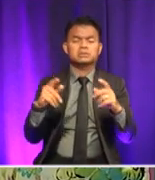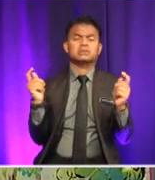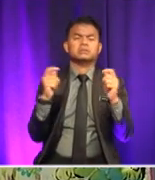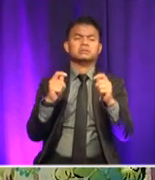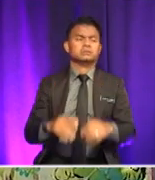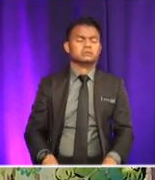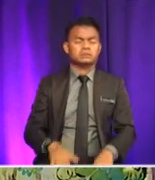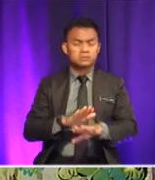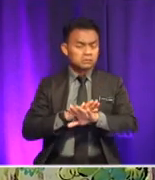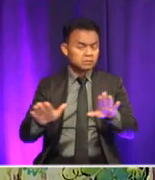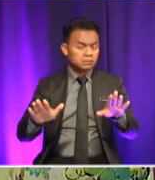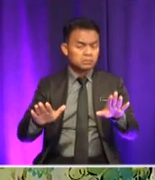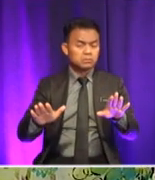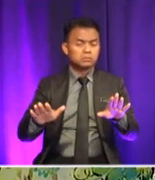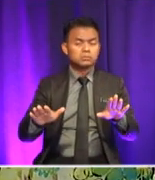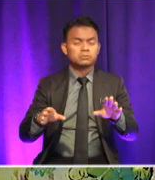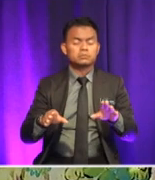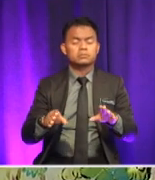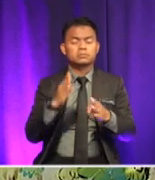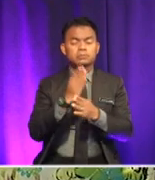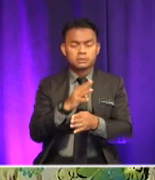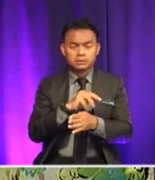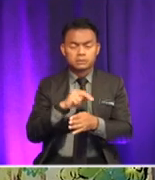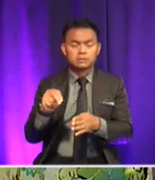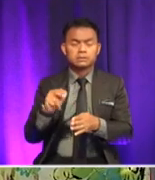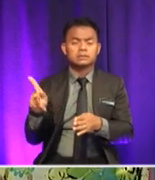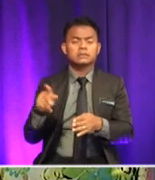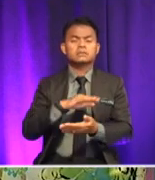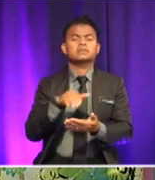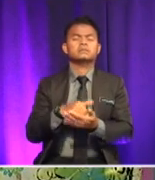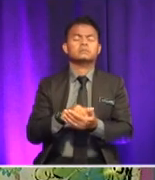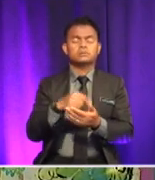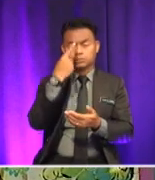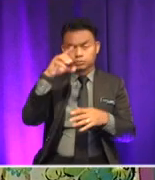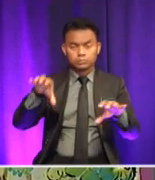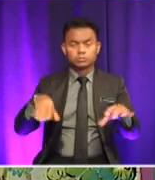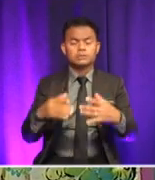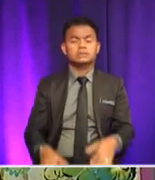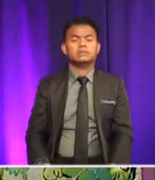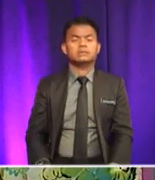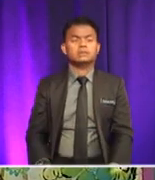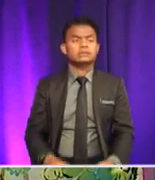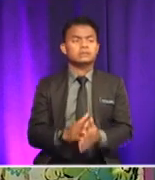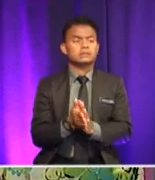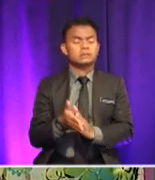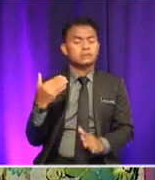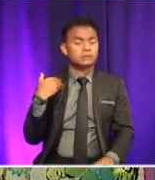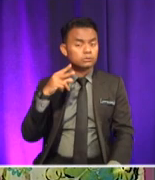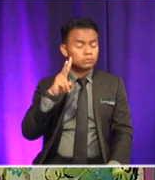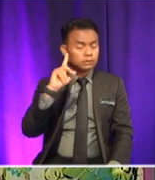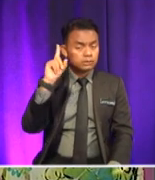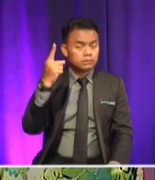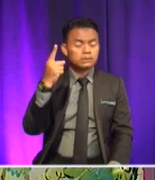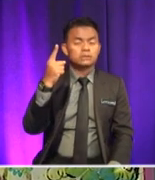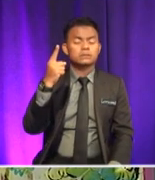not allowing that on my island. So he only believes that there are two types of birds, hawks and chickens.